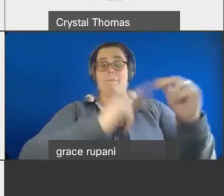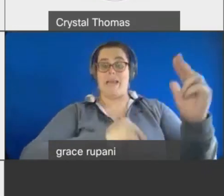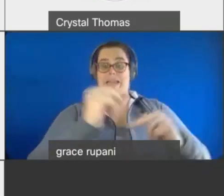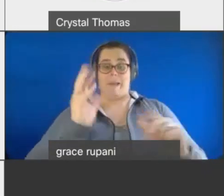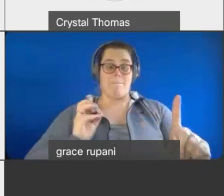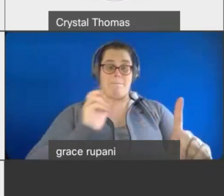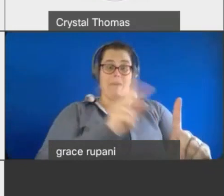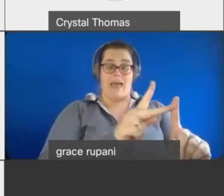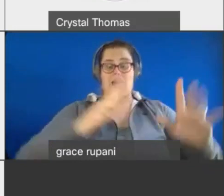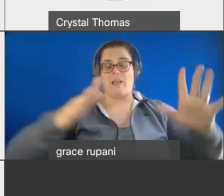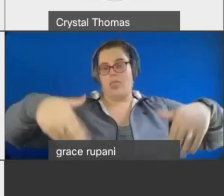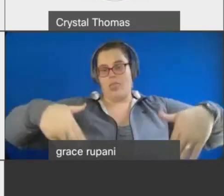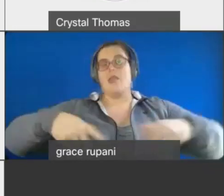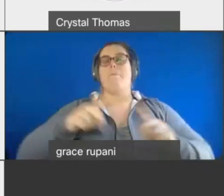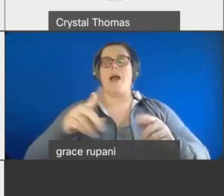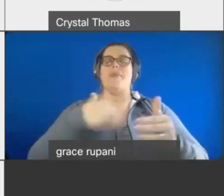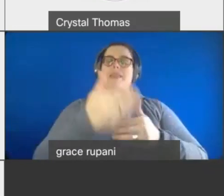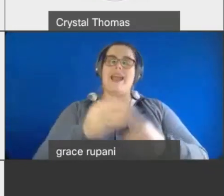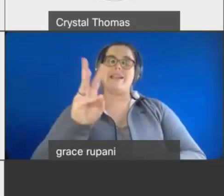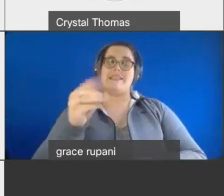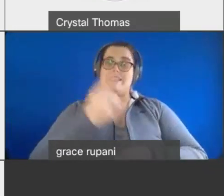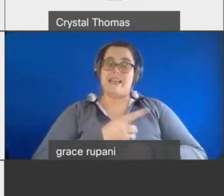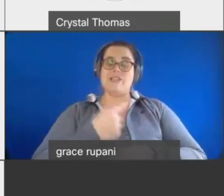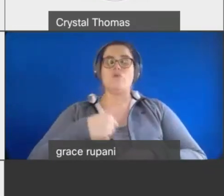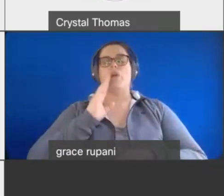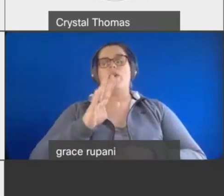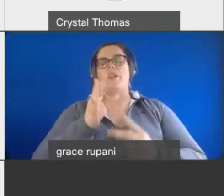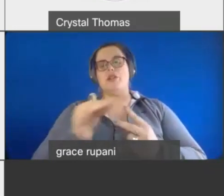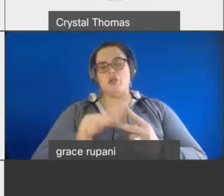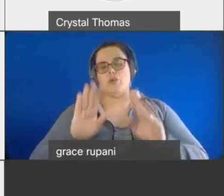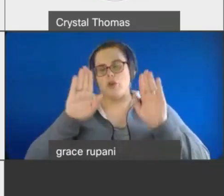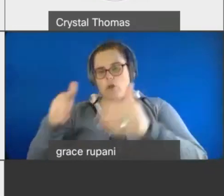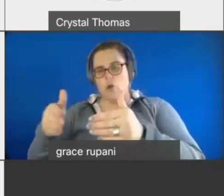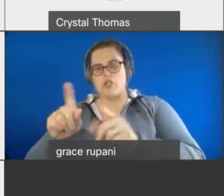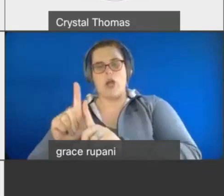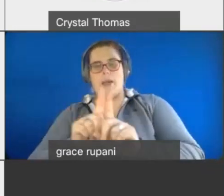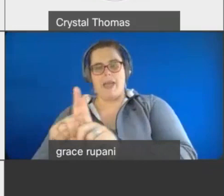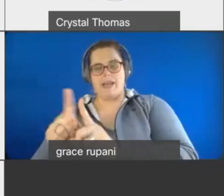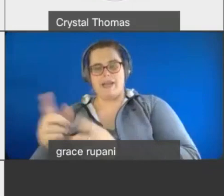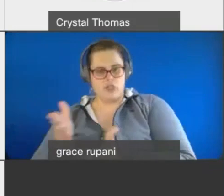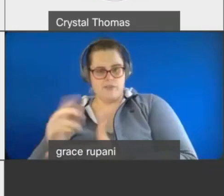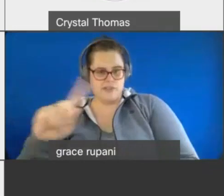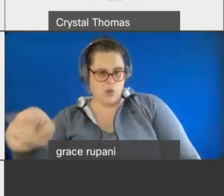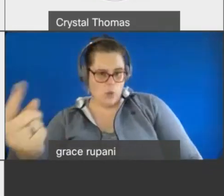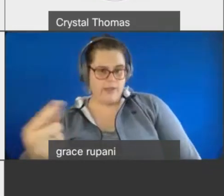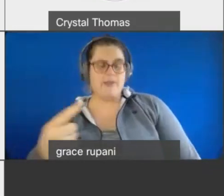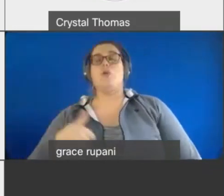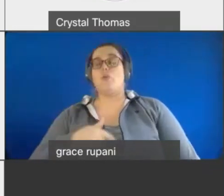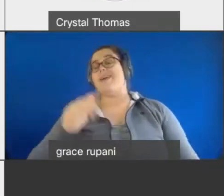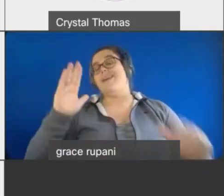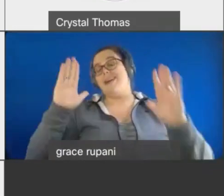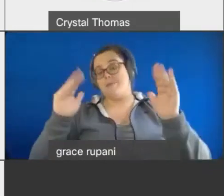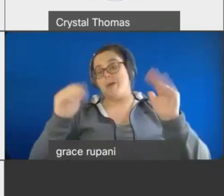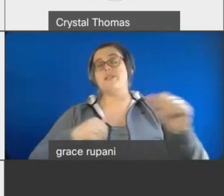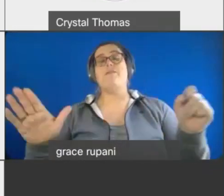for the next 60 days choose to focus on companion. We anticipate full operation, meaning return to brick